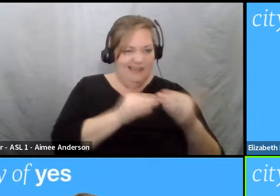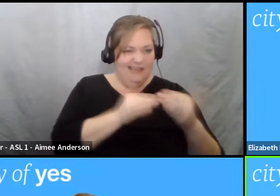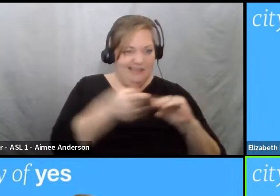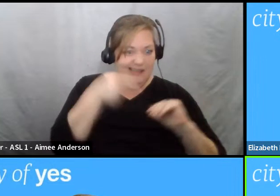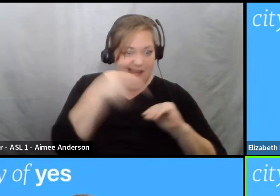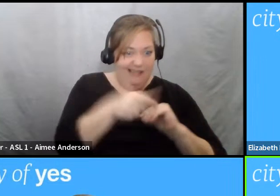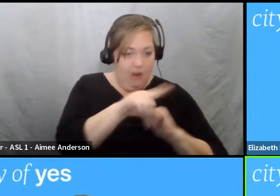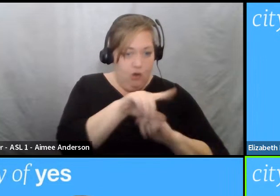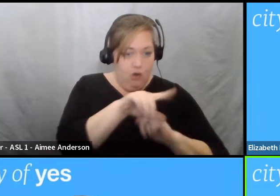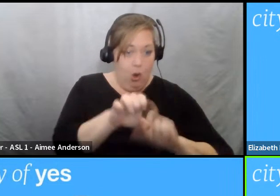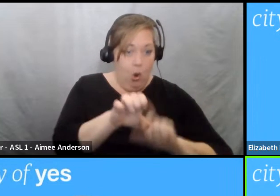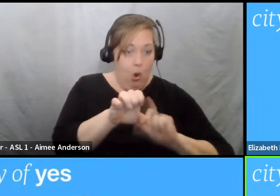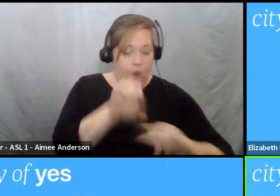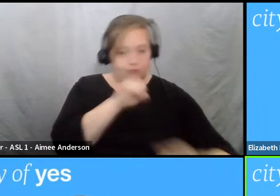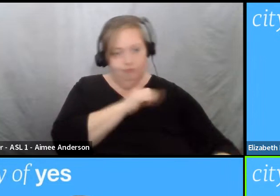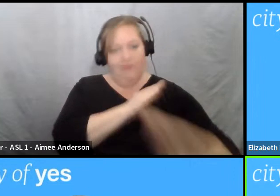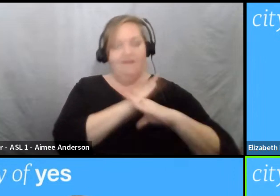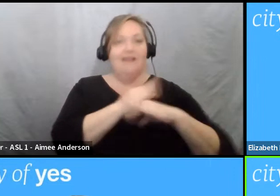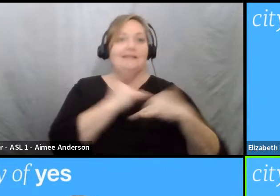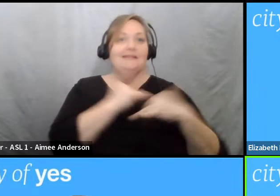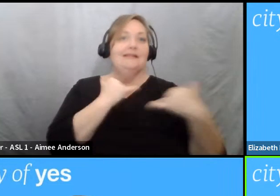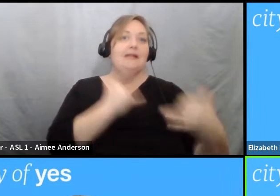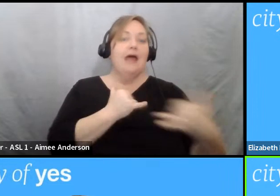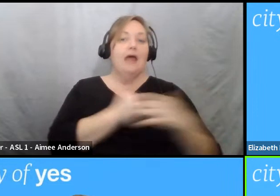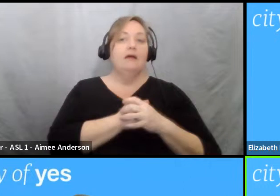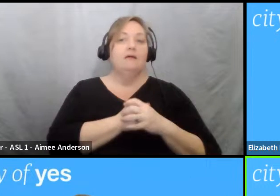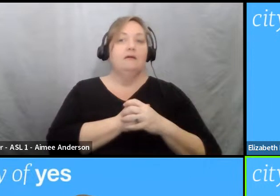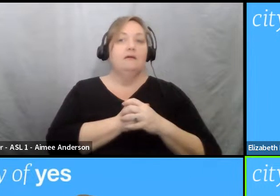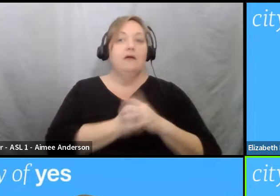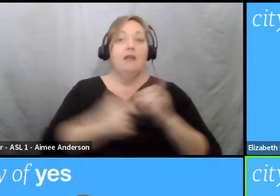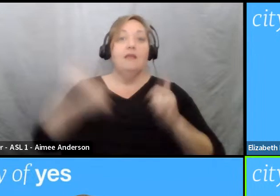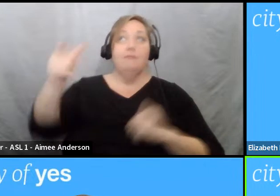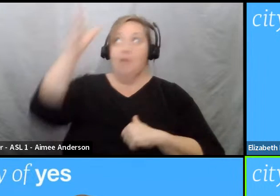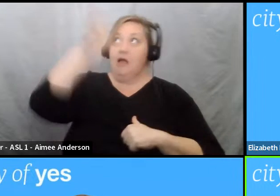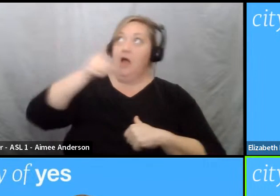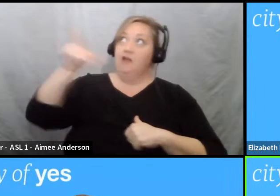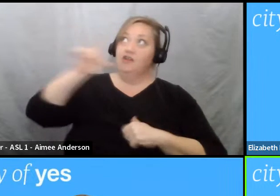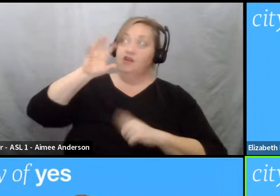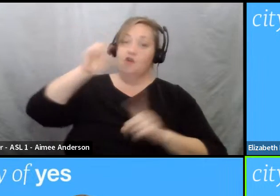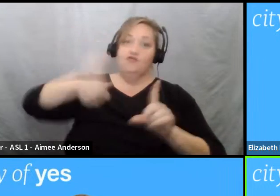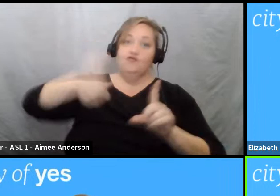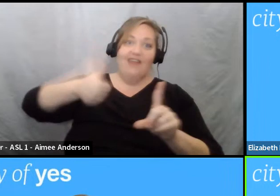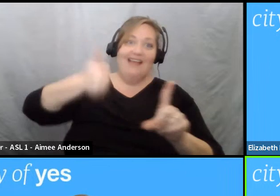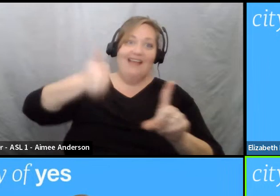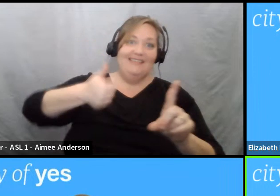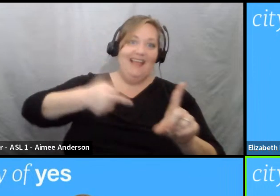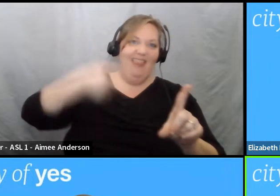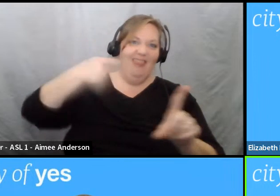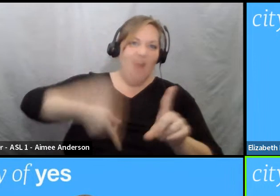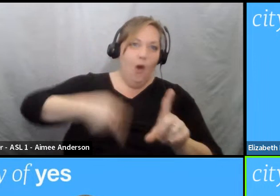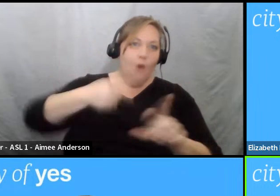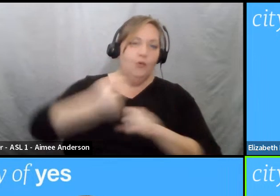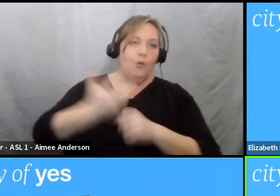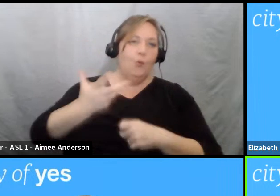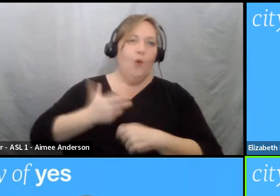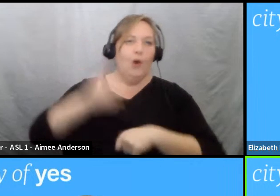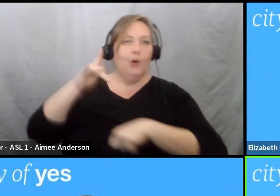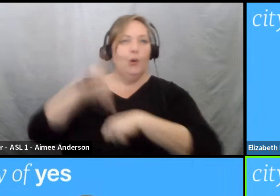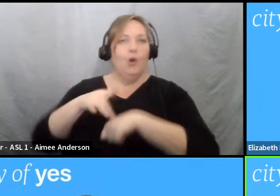zoning prevents it today. And then the big guys are going to go chasing after those. The big guys are going to tend to want to go